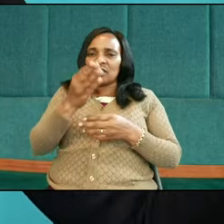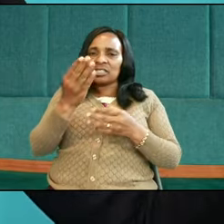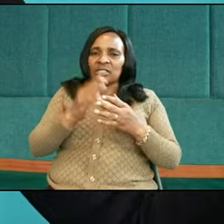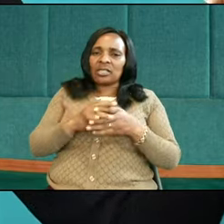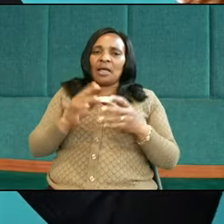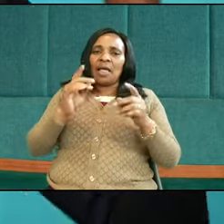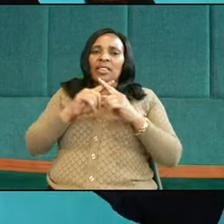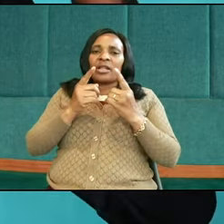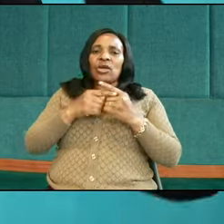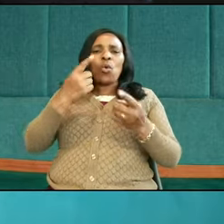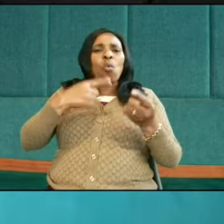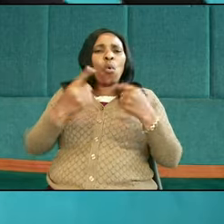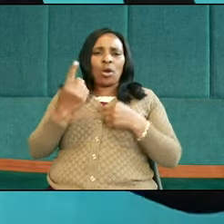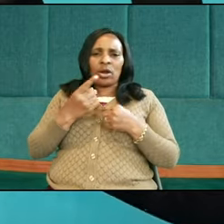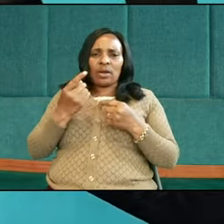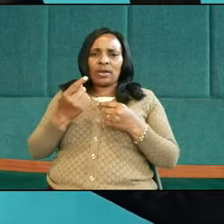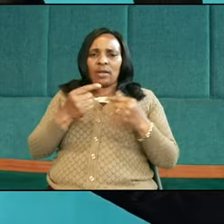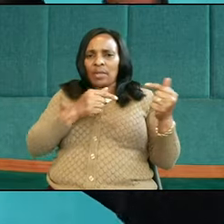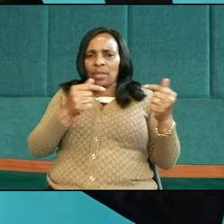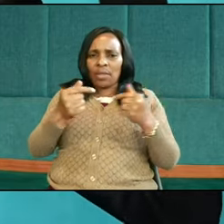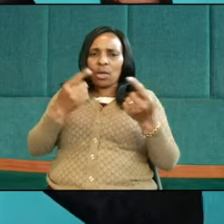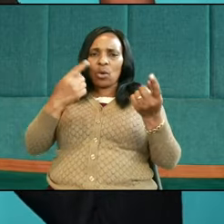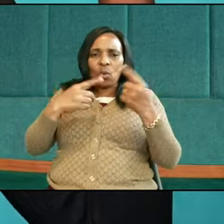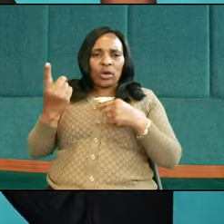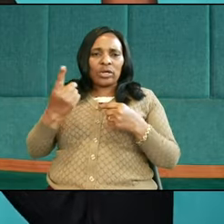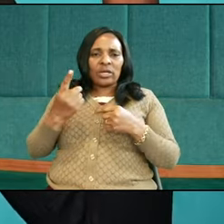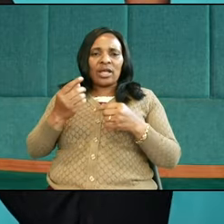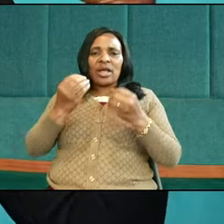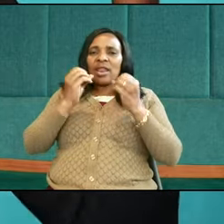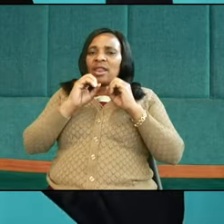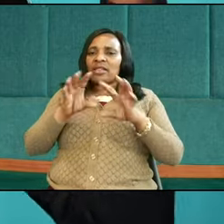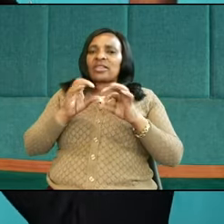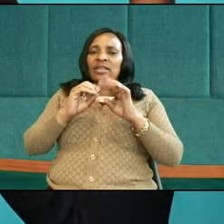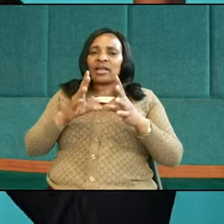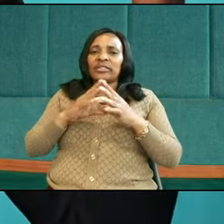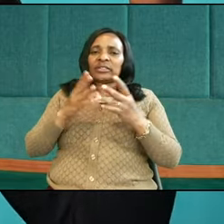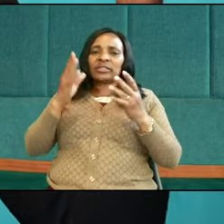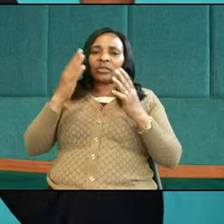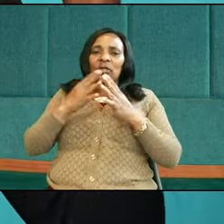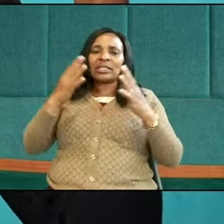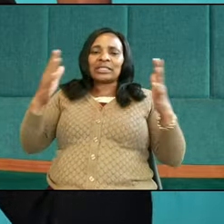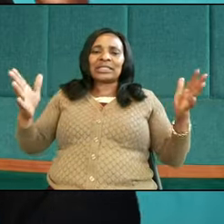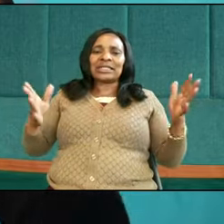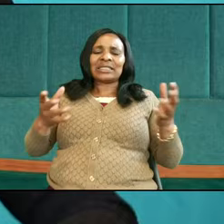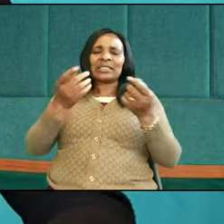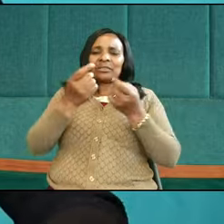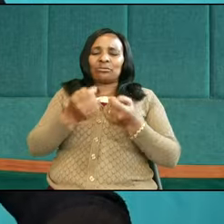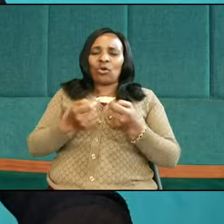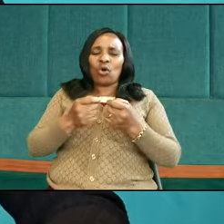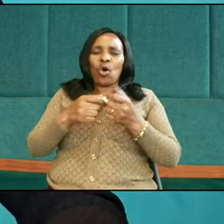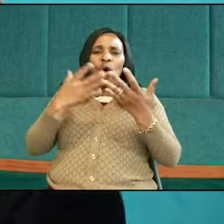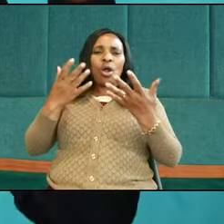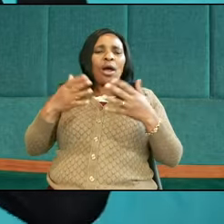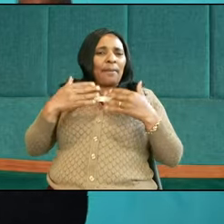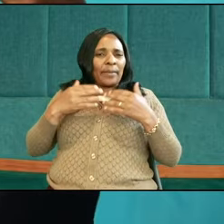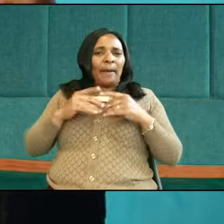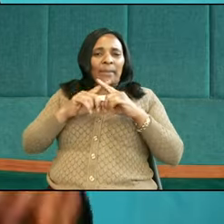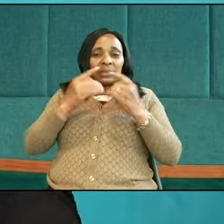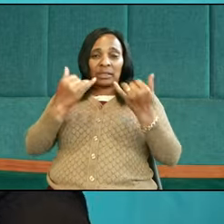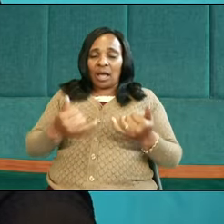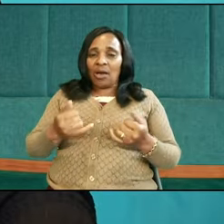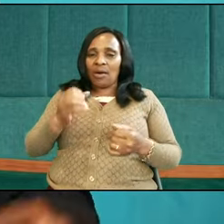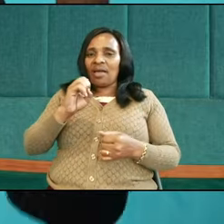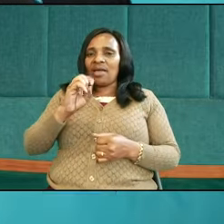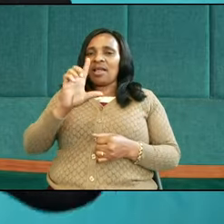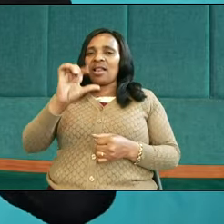battle. Remember that battle? He won the battle by raising his hands. Nothing flabbergasting or huge or humongous or brilliant. But now Elijah's